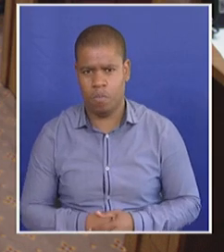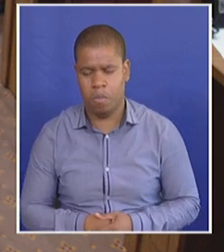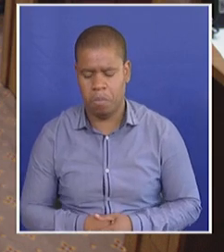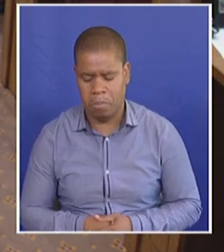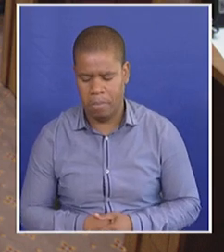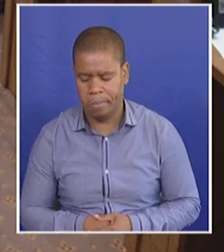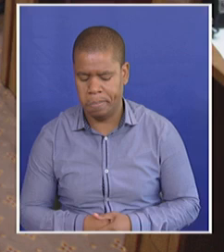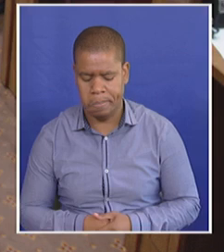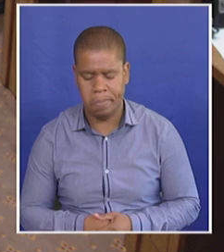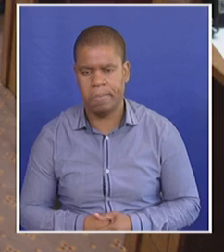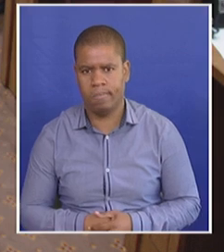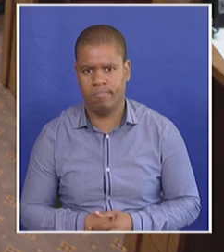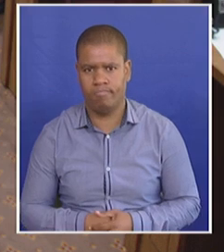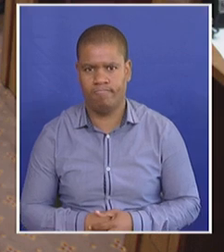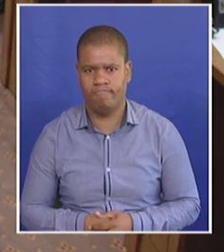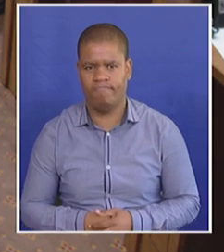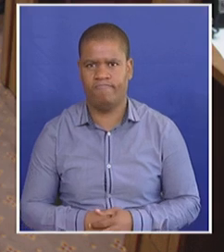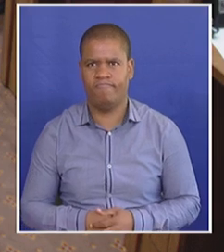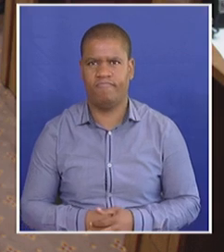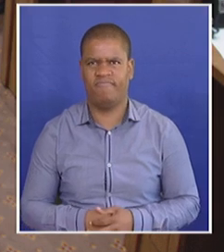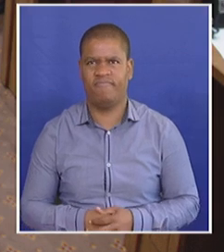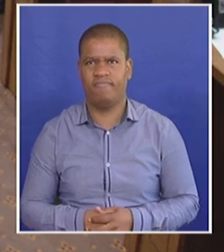Not. It was on, sir.